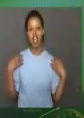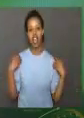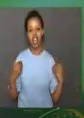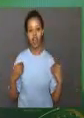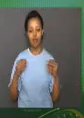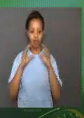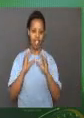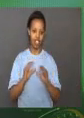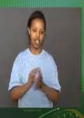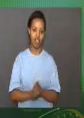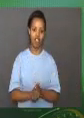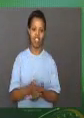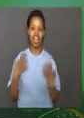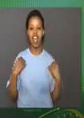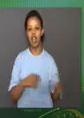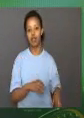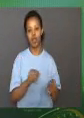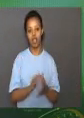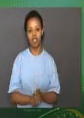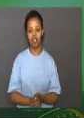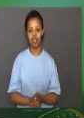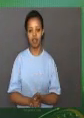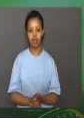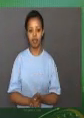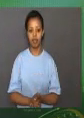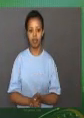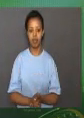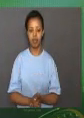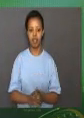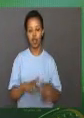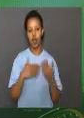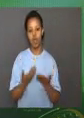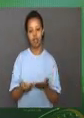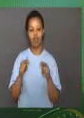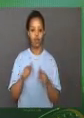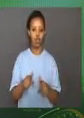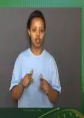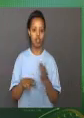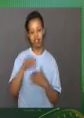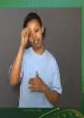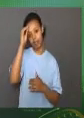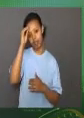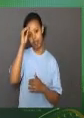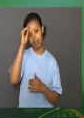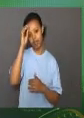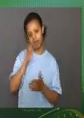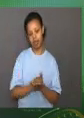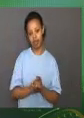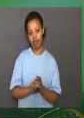Hello, teacher. Hello, students. Welcome to today's lesson on